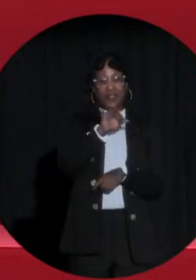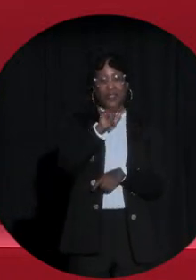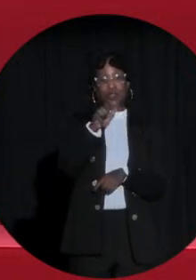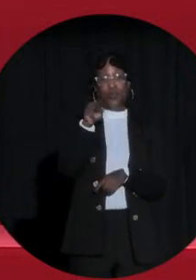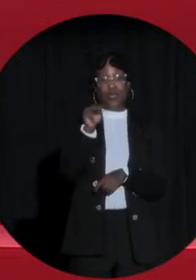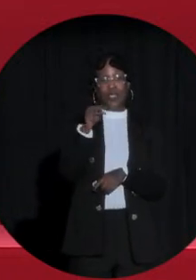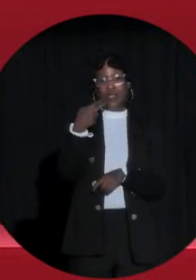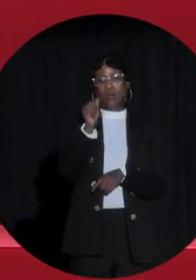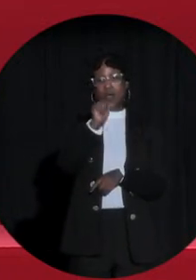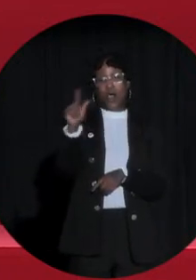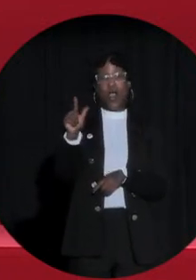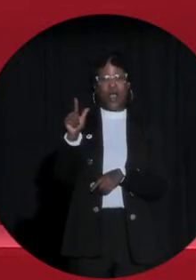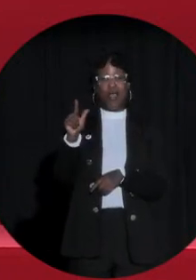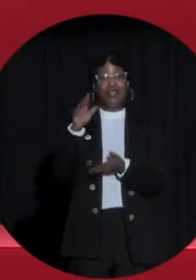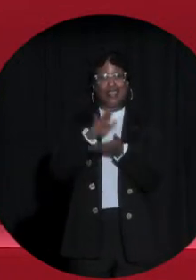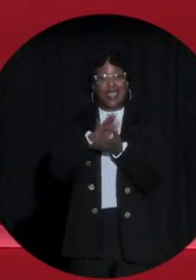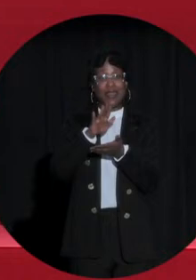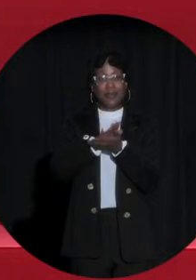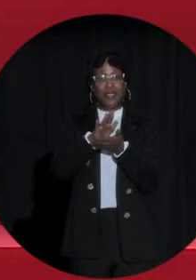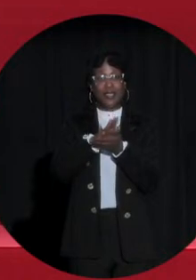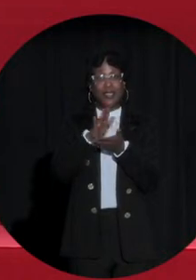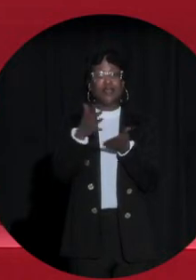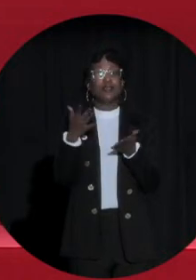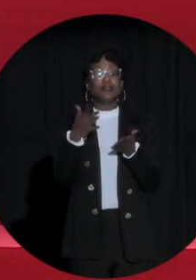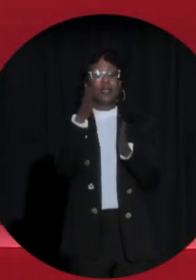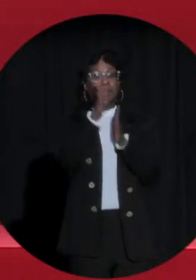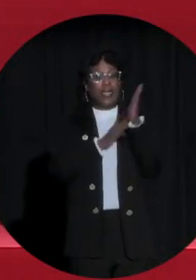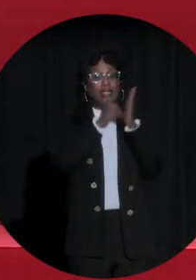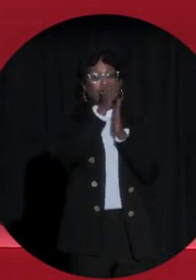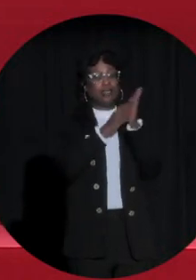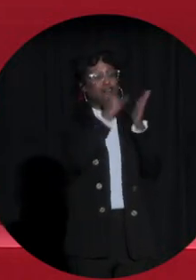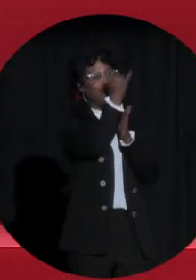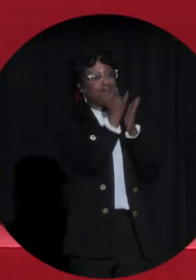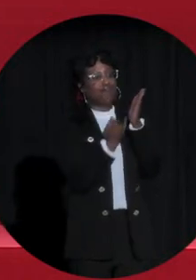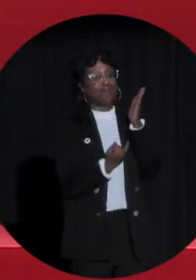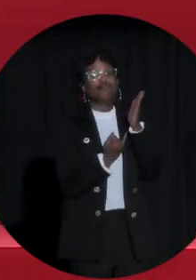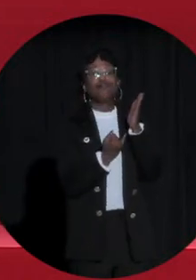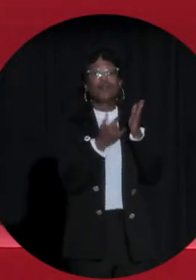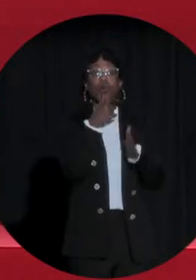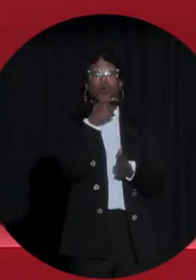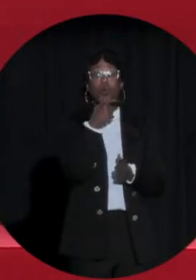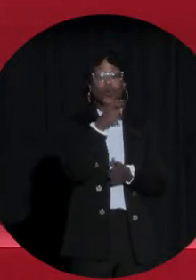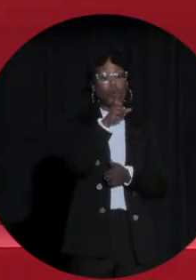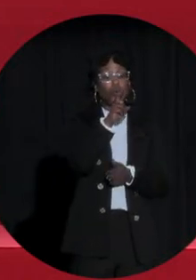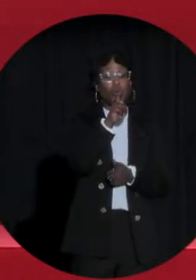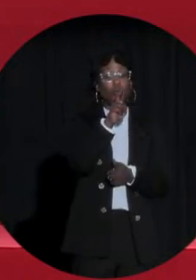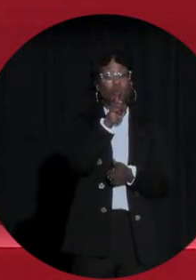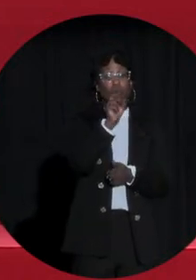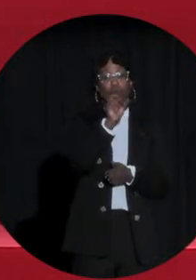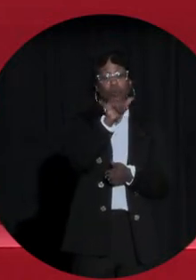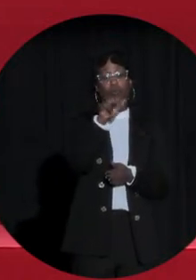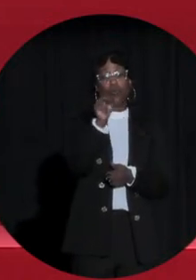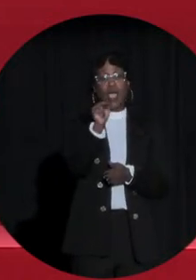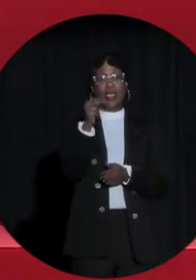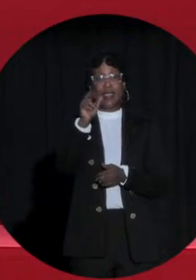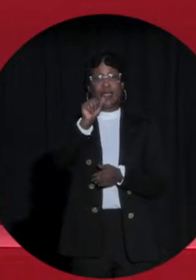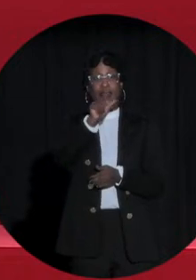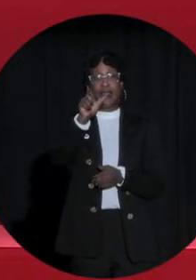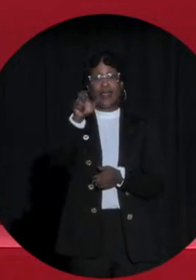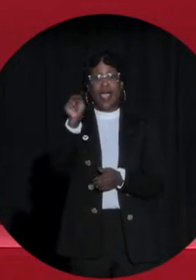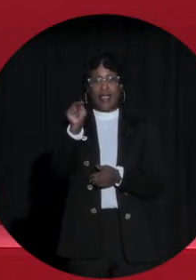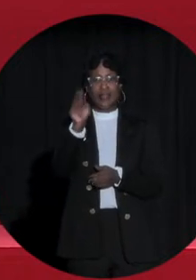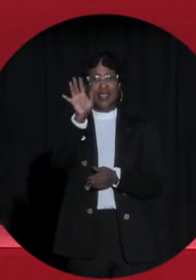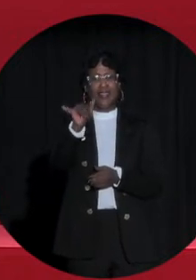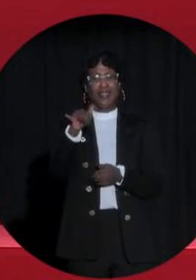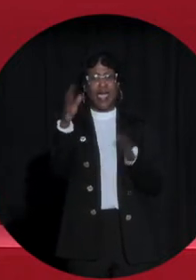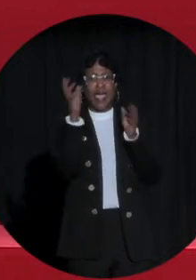a mural painted by local artist Ryan Allen. The mural contains a prominent red house that stands out from the rest